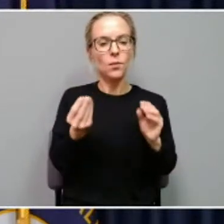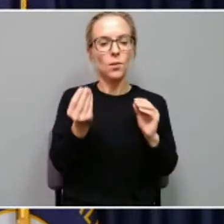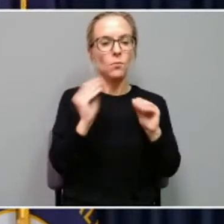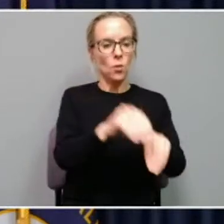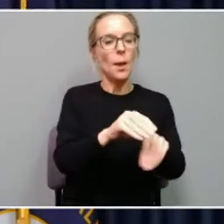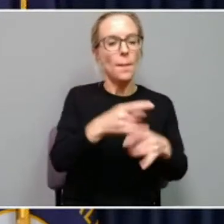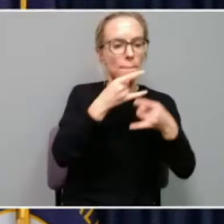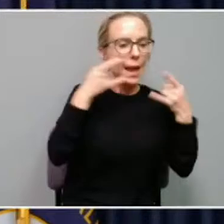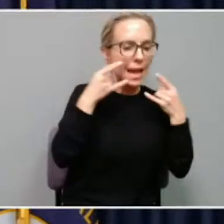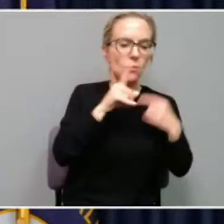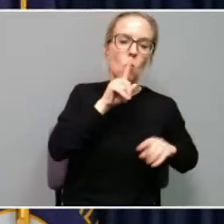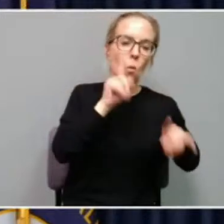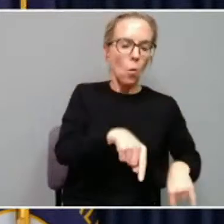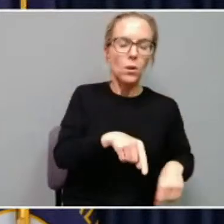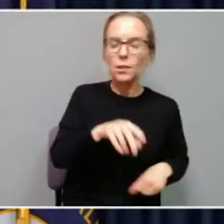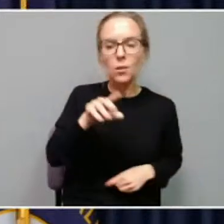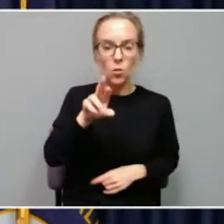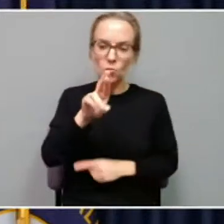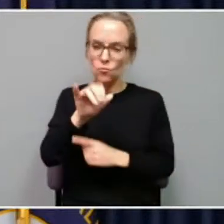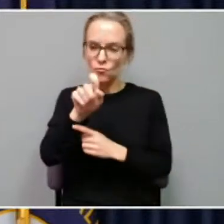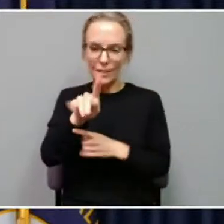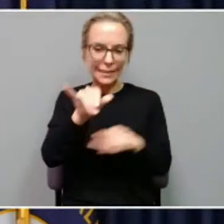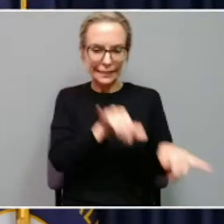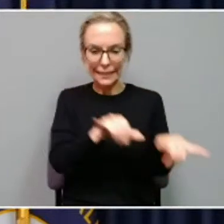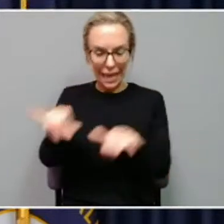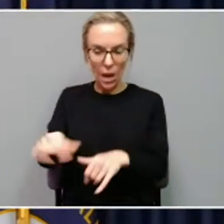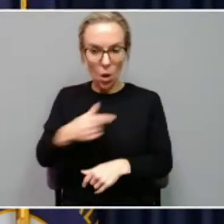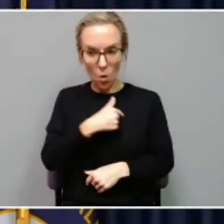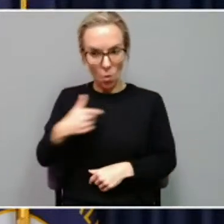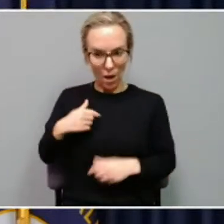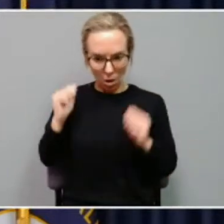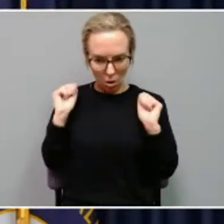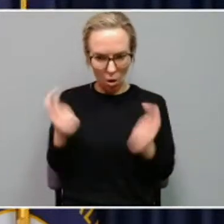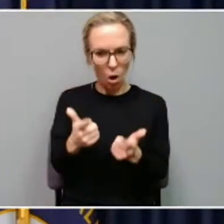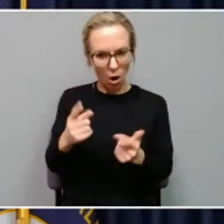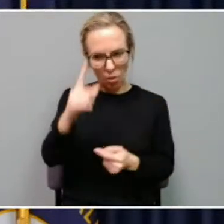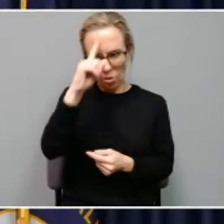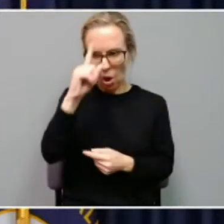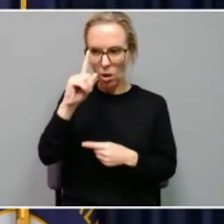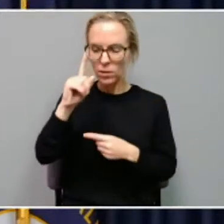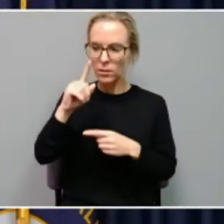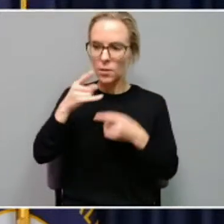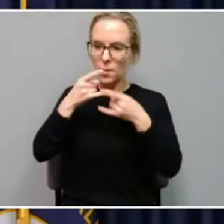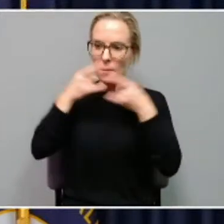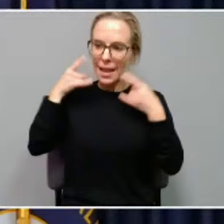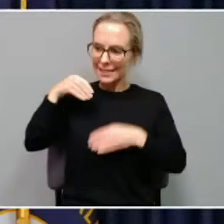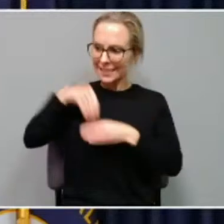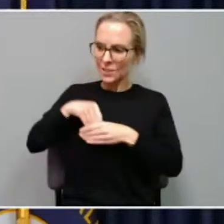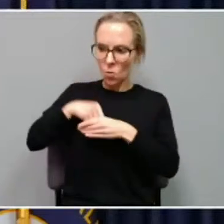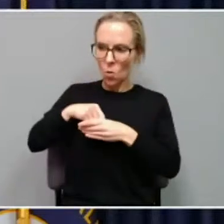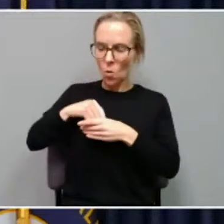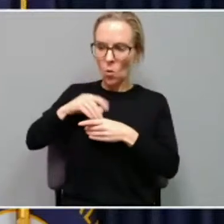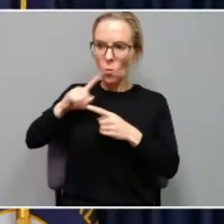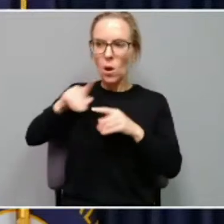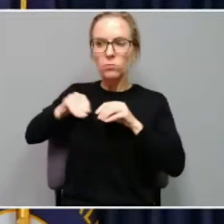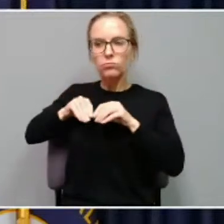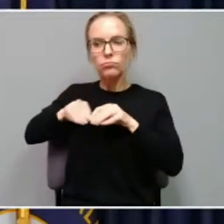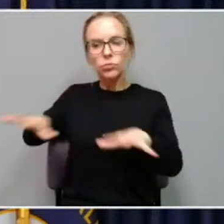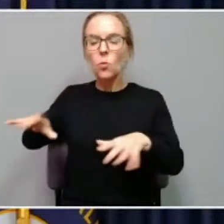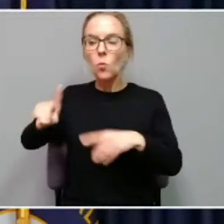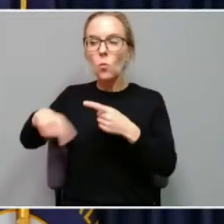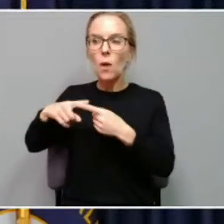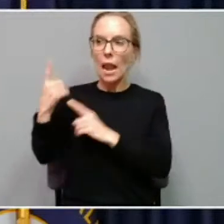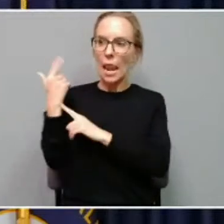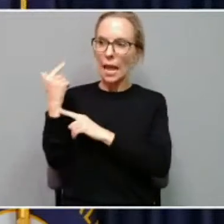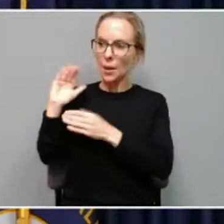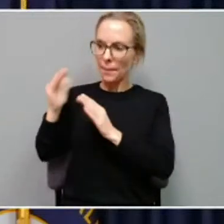same. I mean, we all thought we should be wearing masks indoors when it wasn't spreading this quickly, when the positivity rate was lower